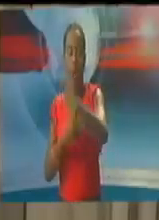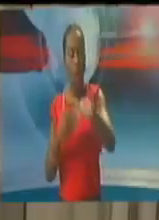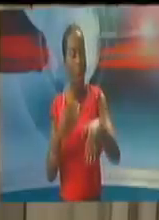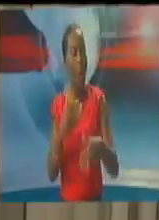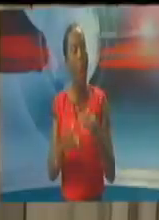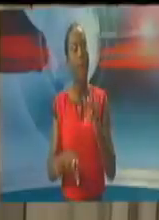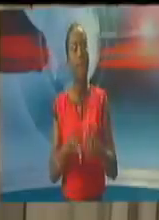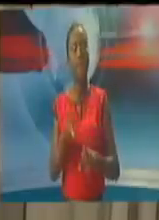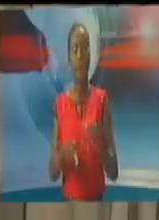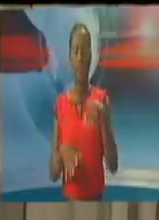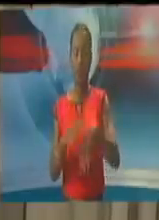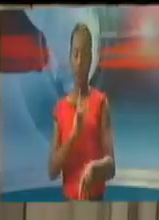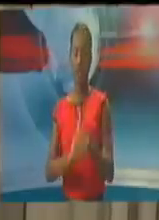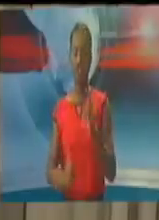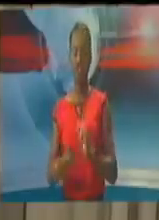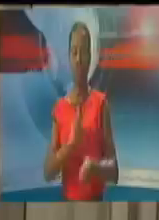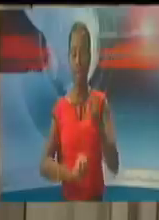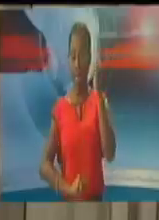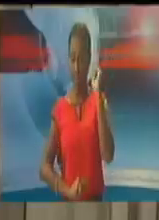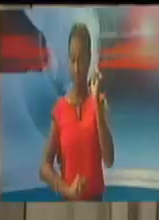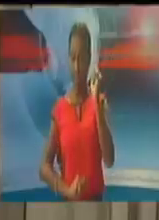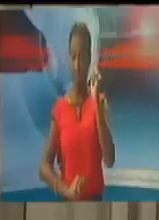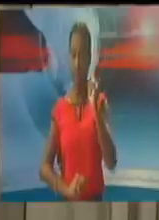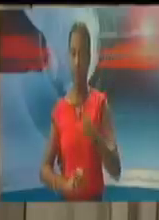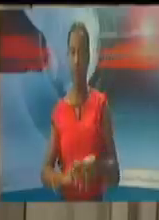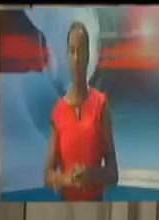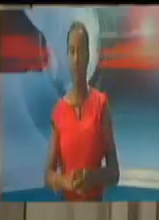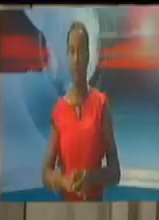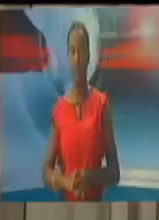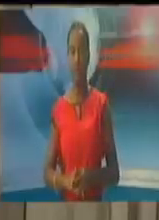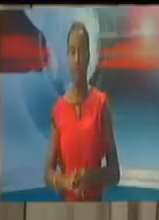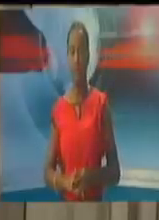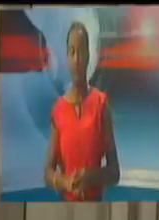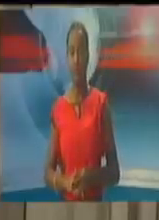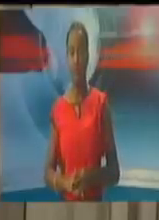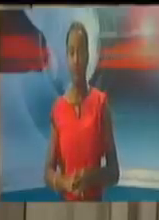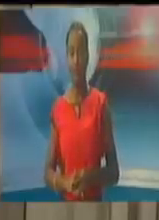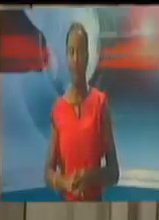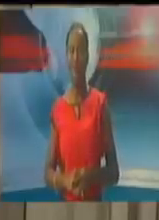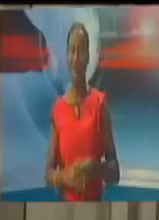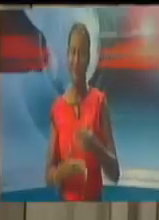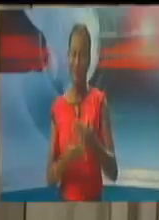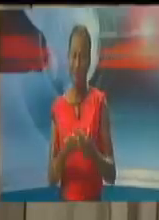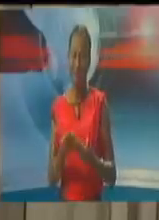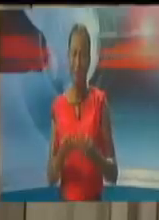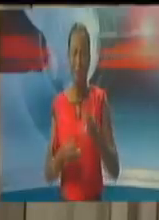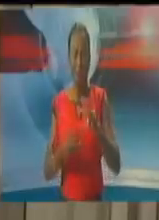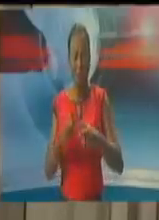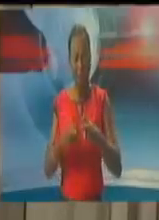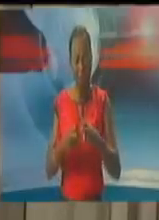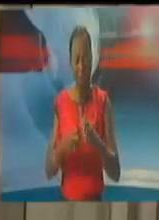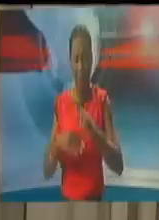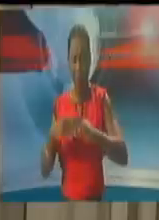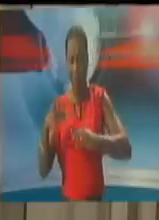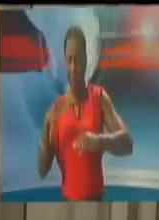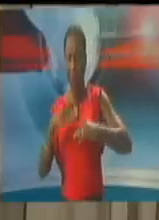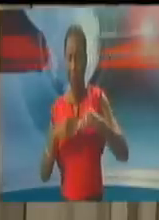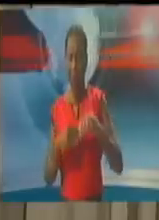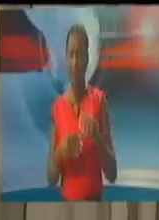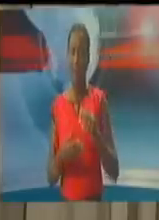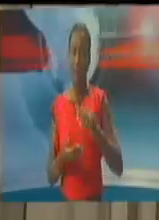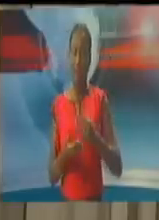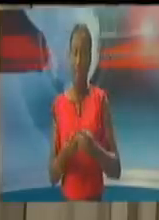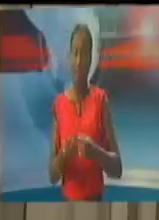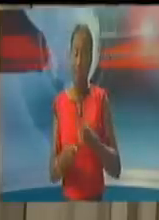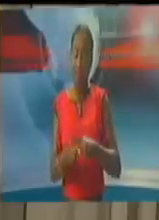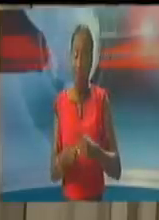of Trinidad and Tobago, in Trinidad and Tobago. There will be inconvenience. At times, there will be pain